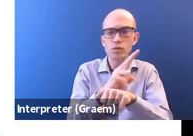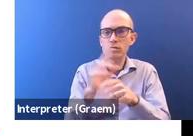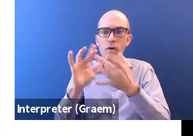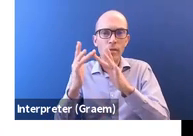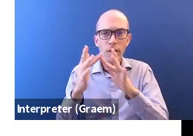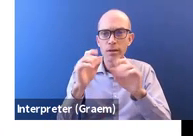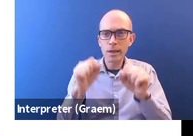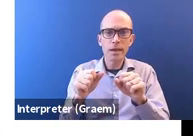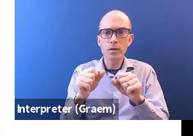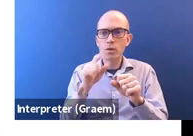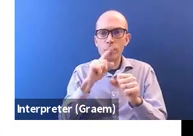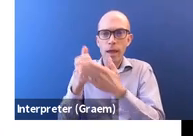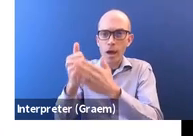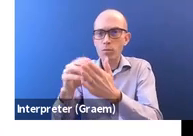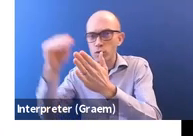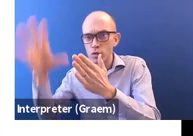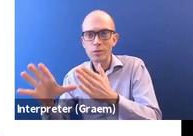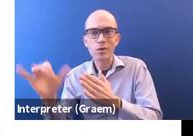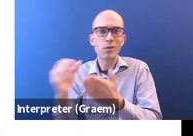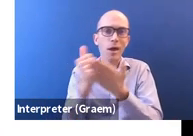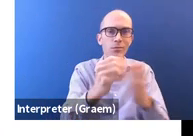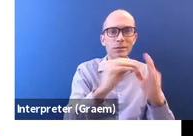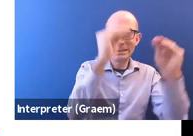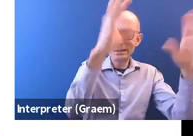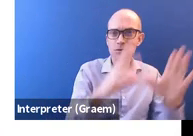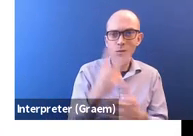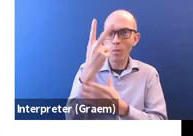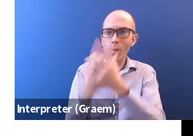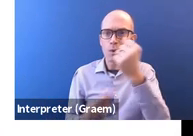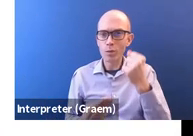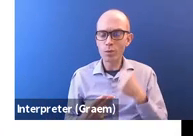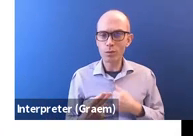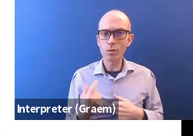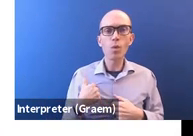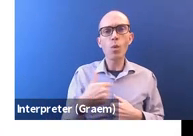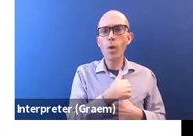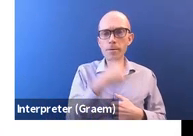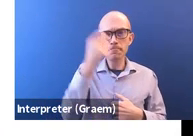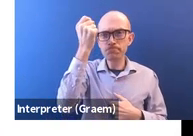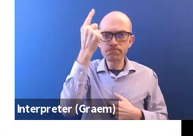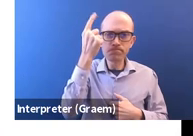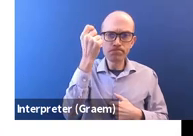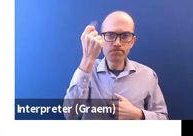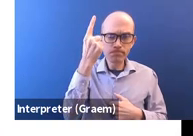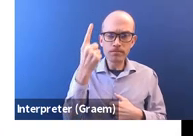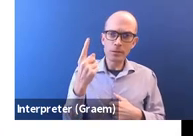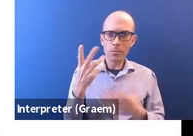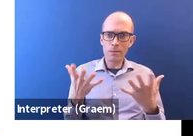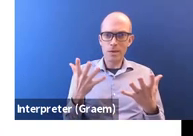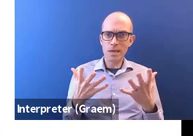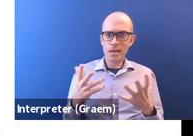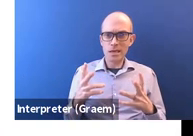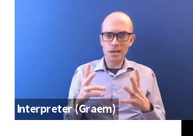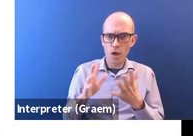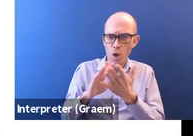really a big win-win for the student and the instructor. We realize that it gets some getting used to if you're comfortable